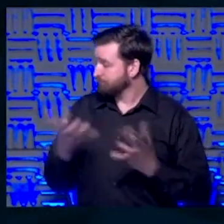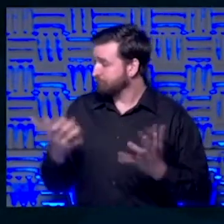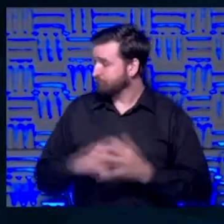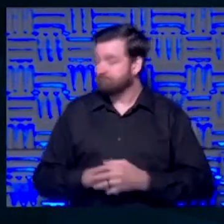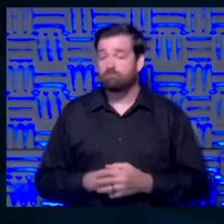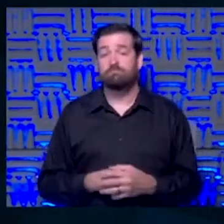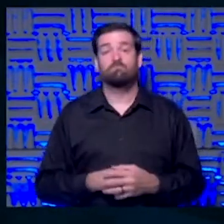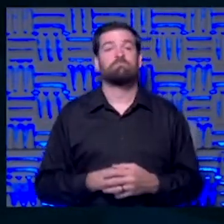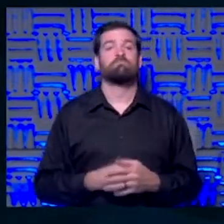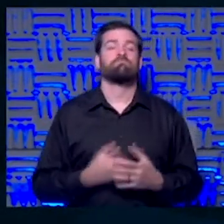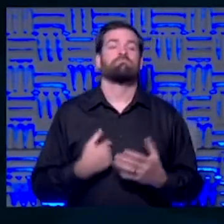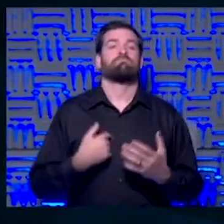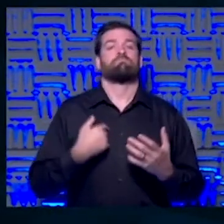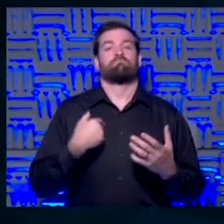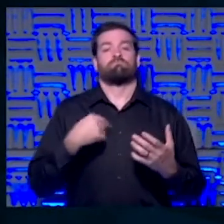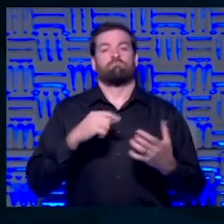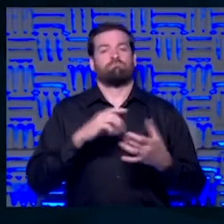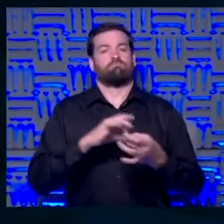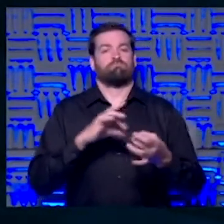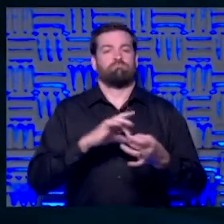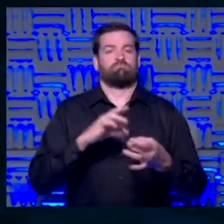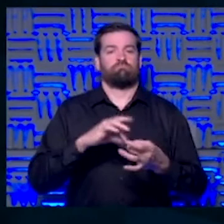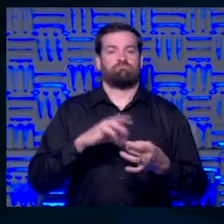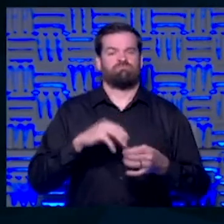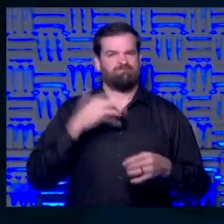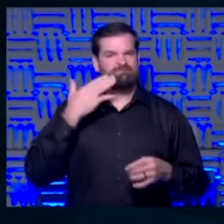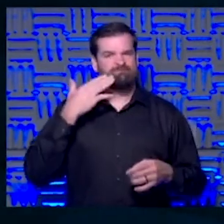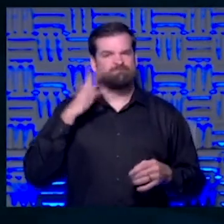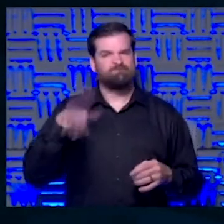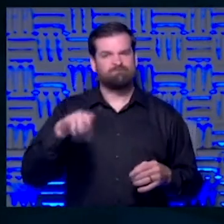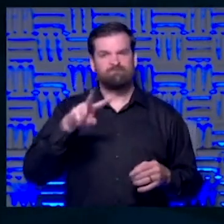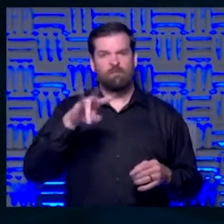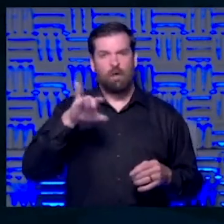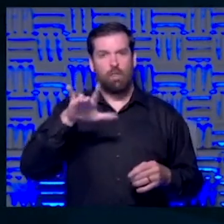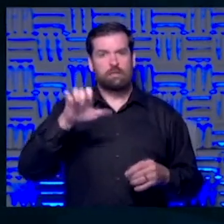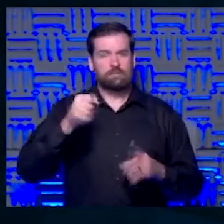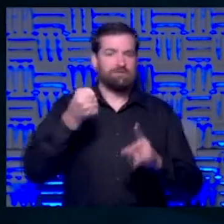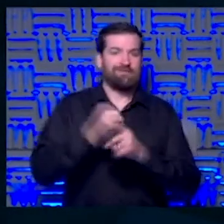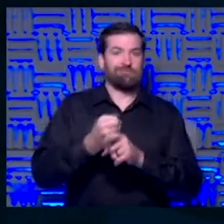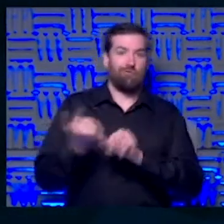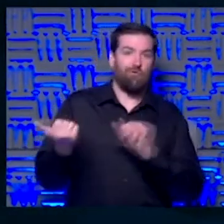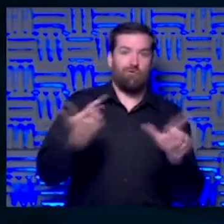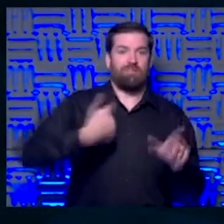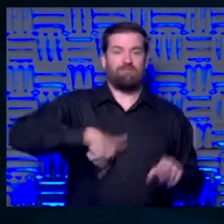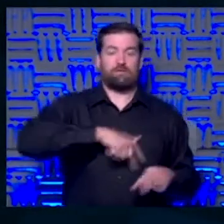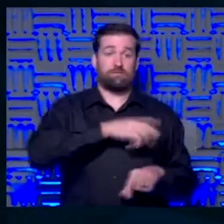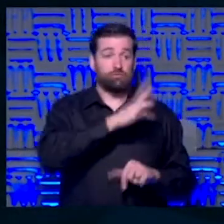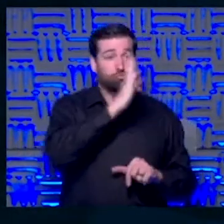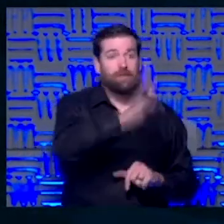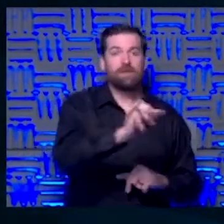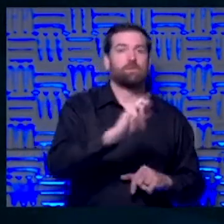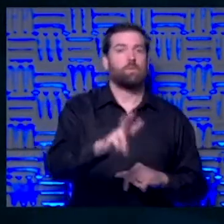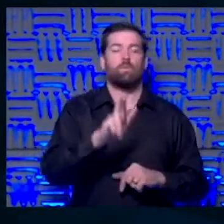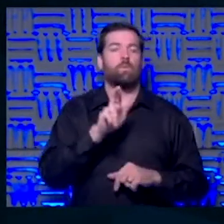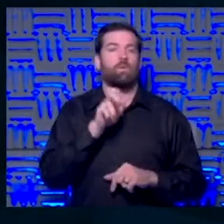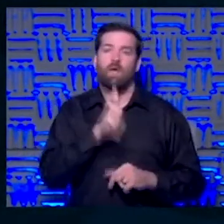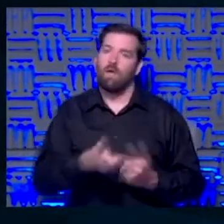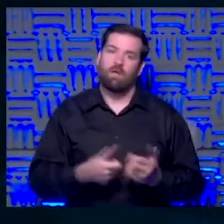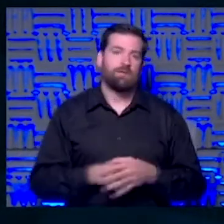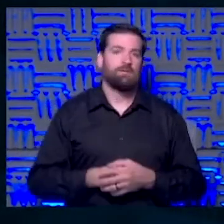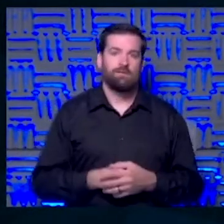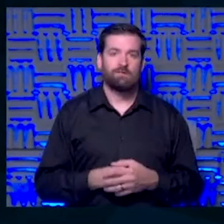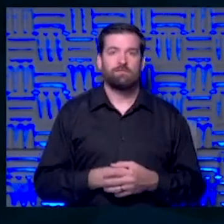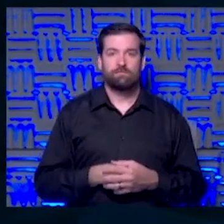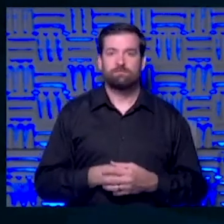Well, I would just say that just know that violence affects all of us, whether indirectly or directly, and we recognize